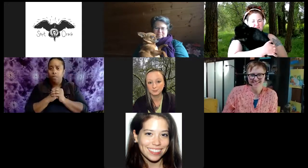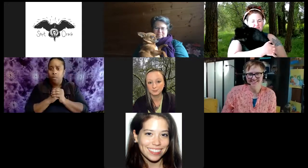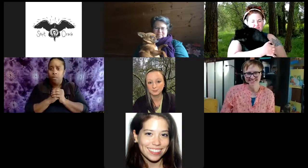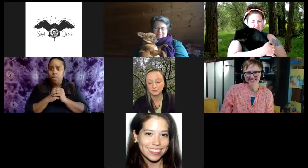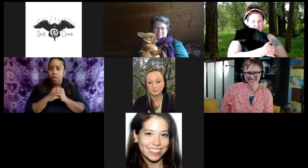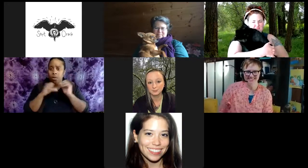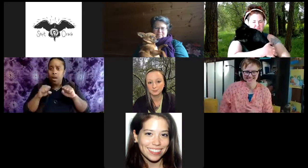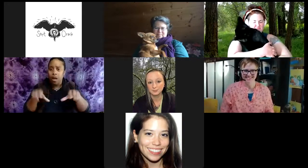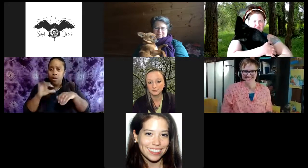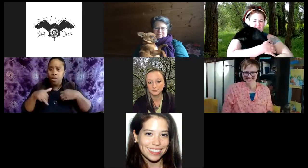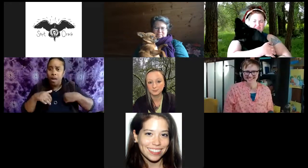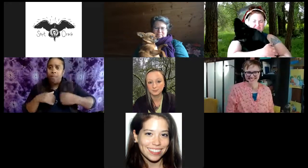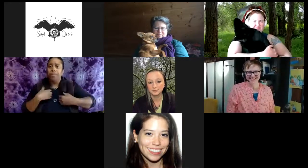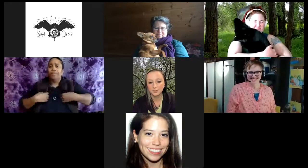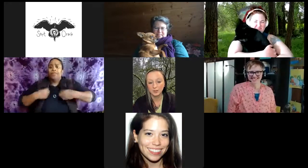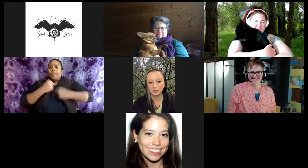Great tips. Thank you.